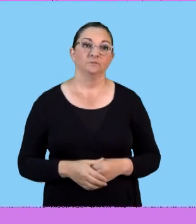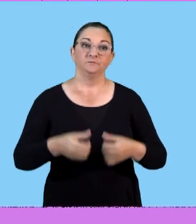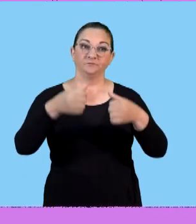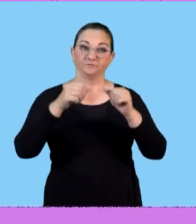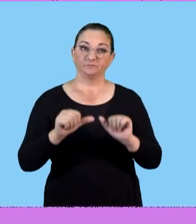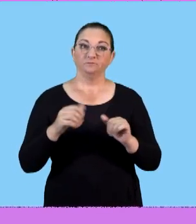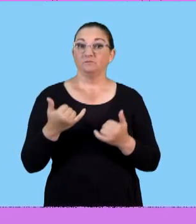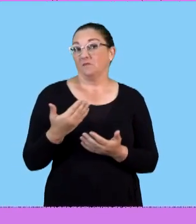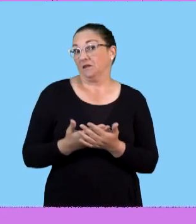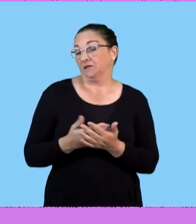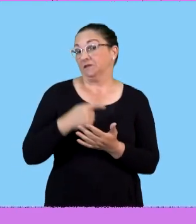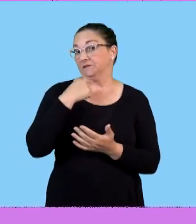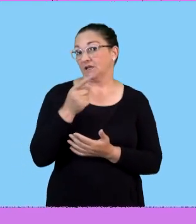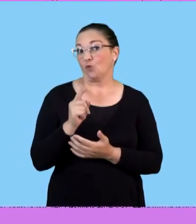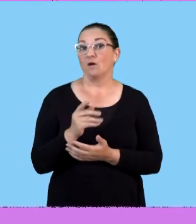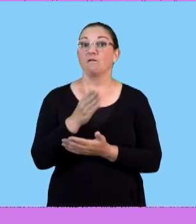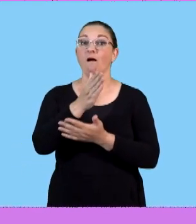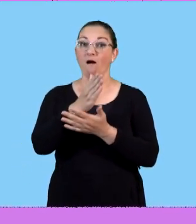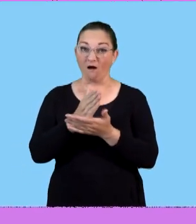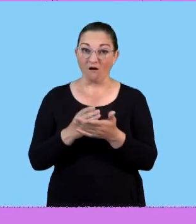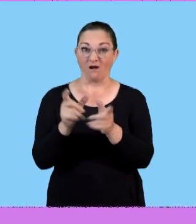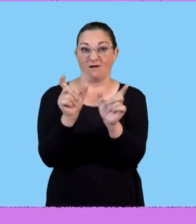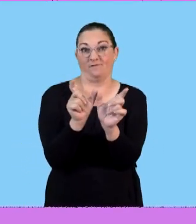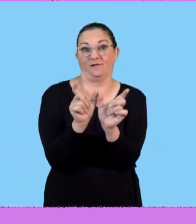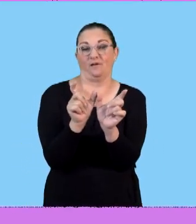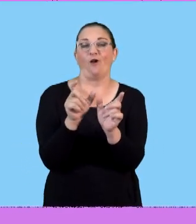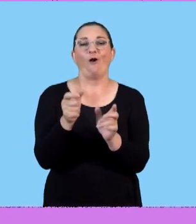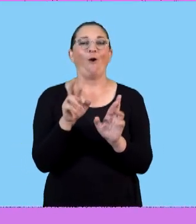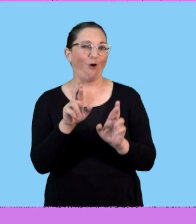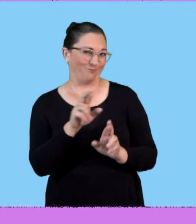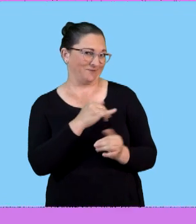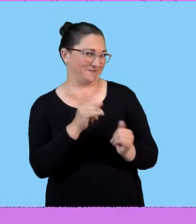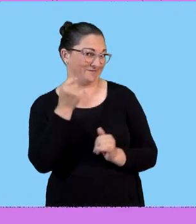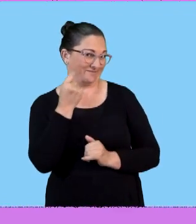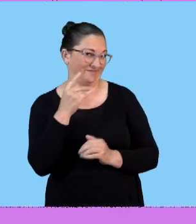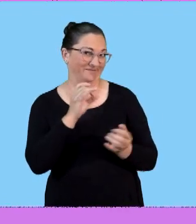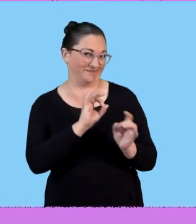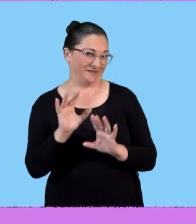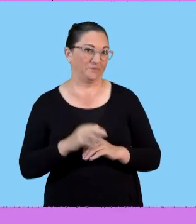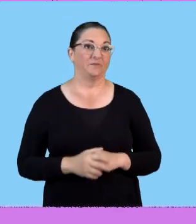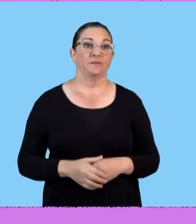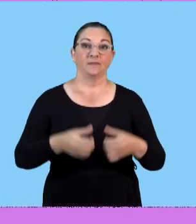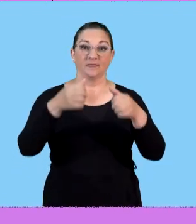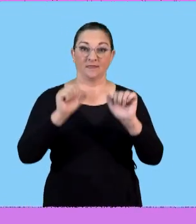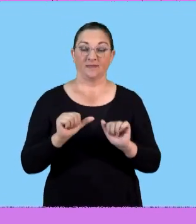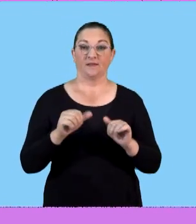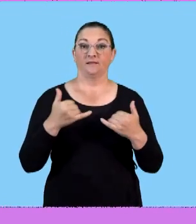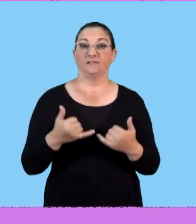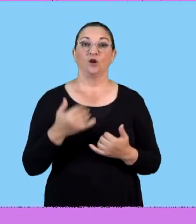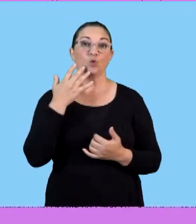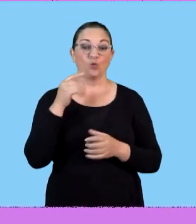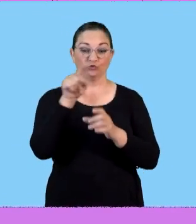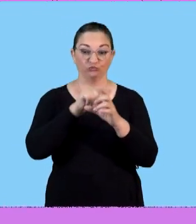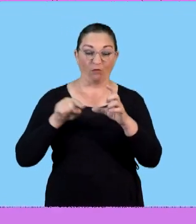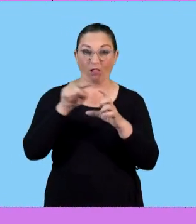also refer to that as half of your diameter. Guys, I hope you are still with me. Also important, when we work